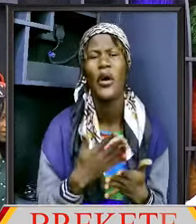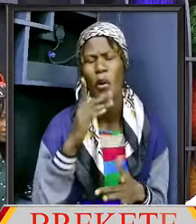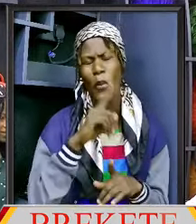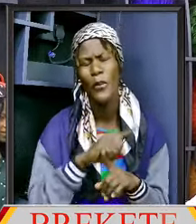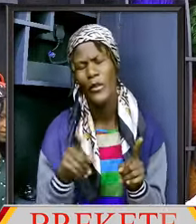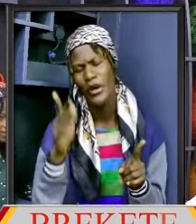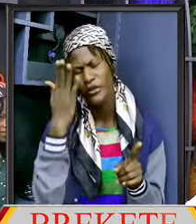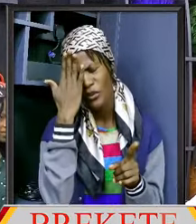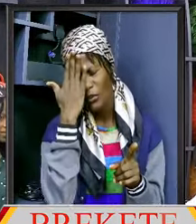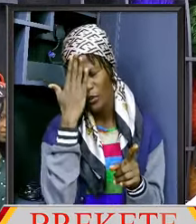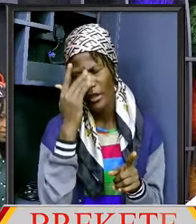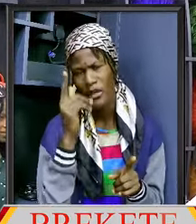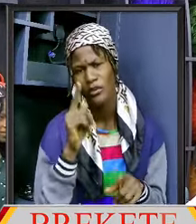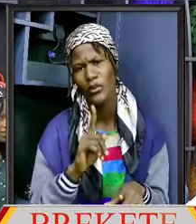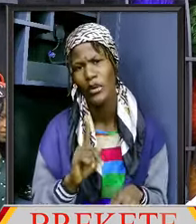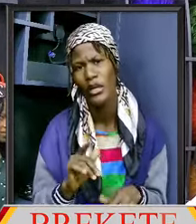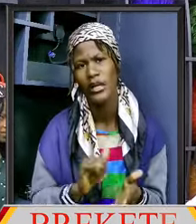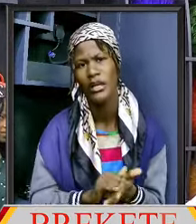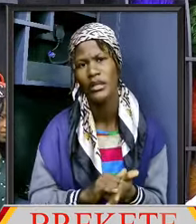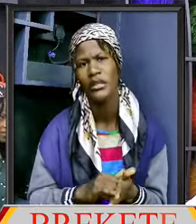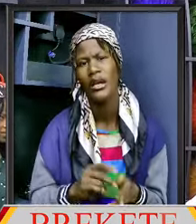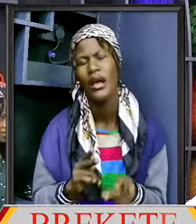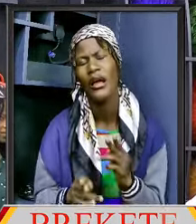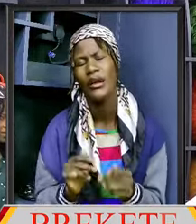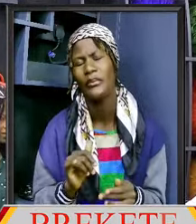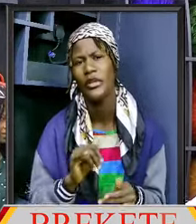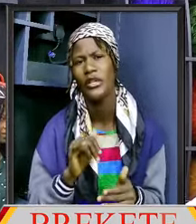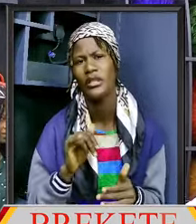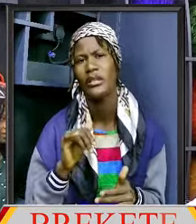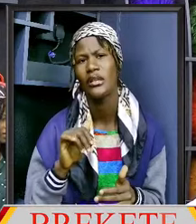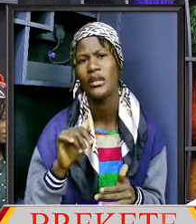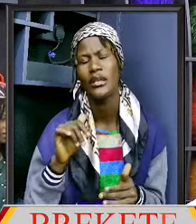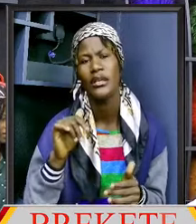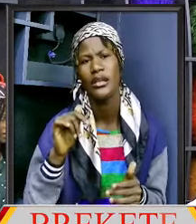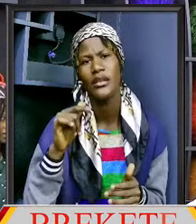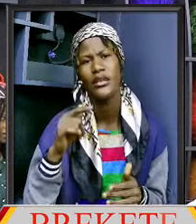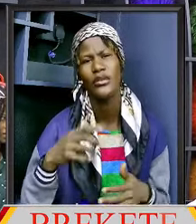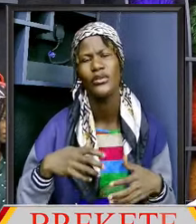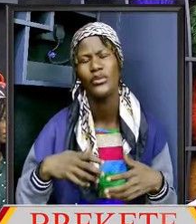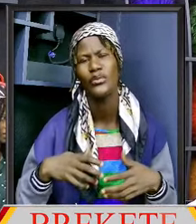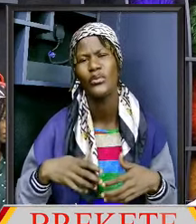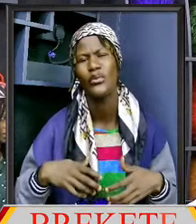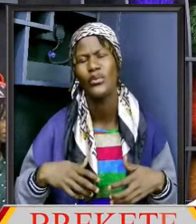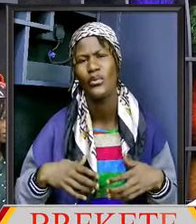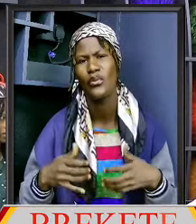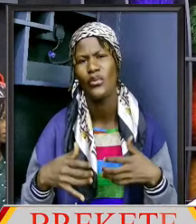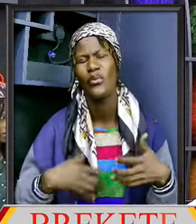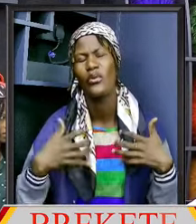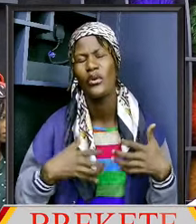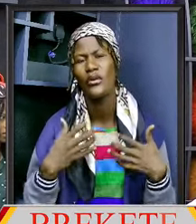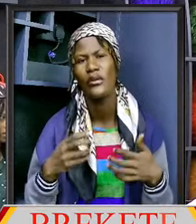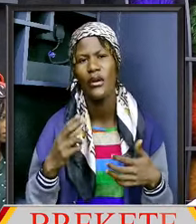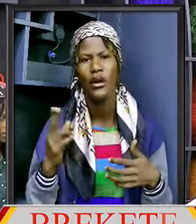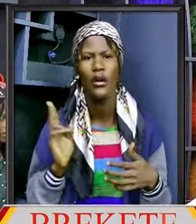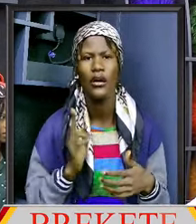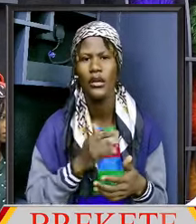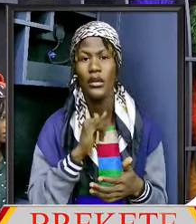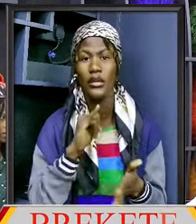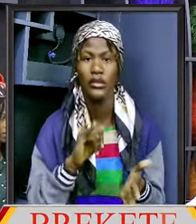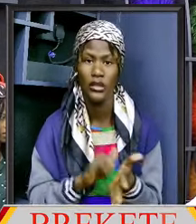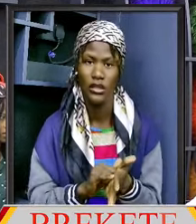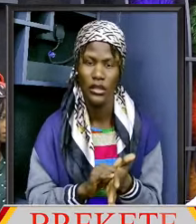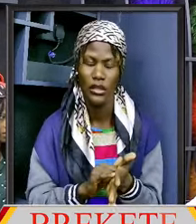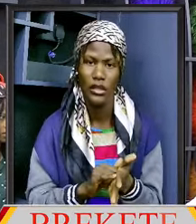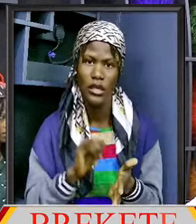for medical laboratory? They worry us, be say, if they lead, if they result in wounder,